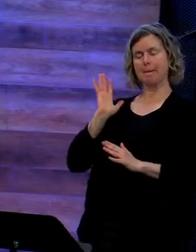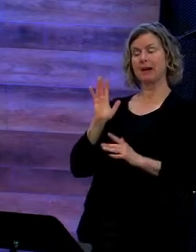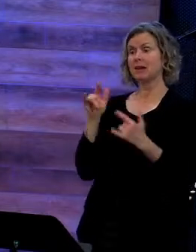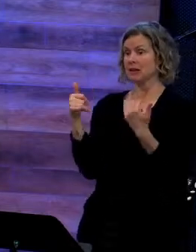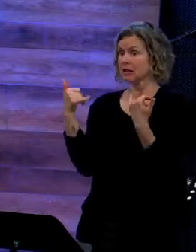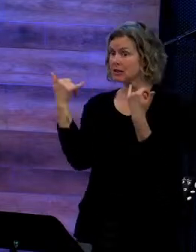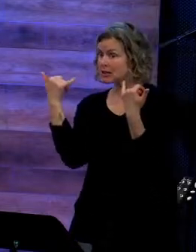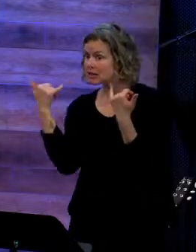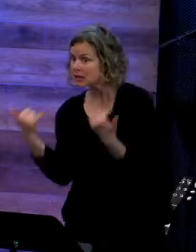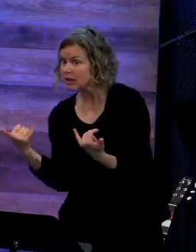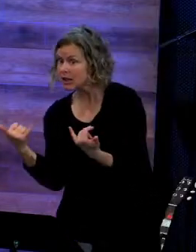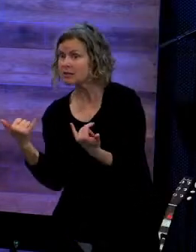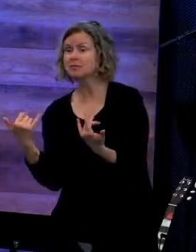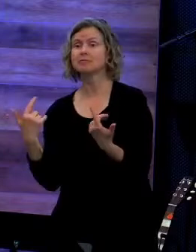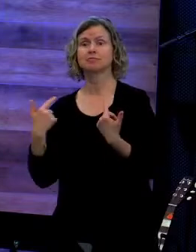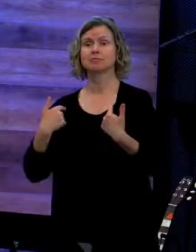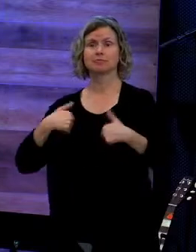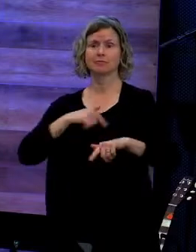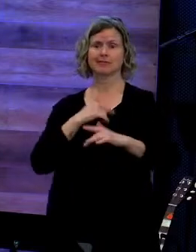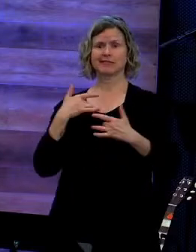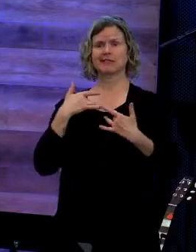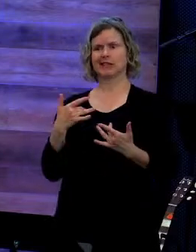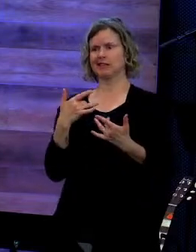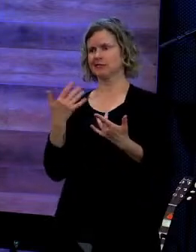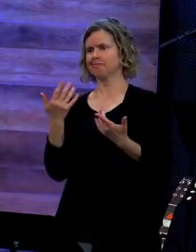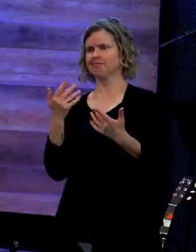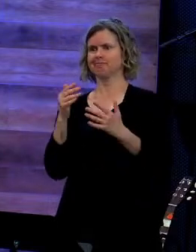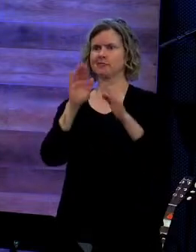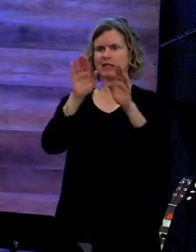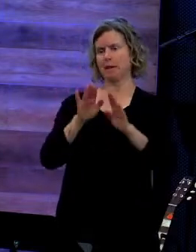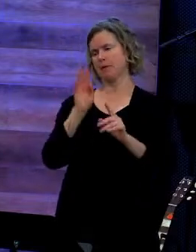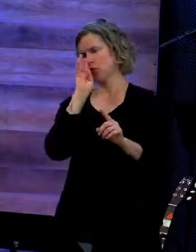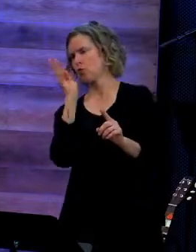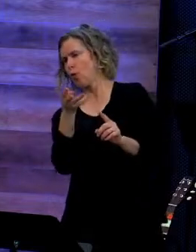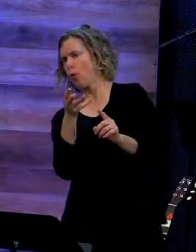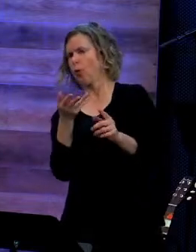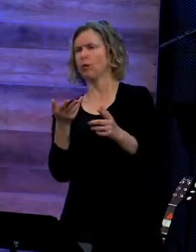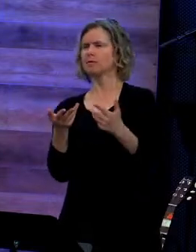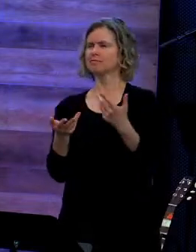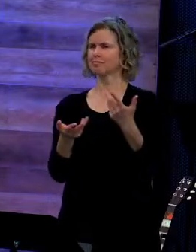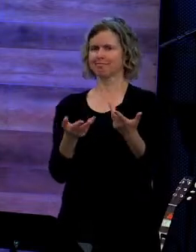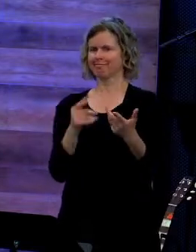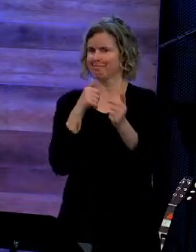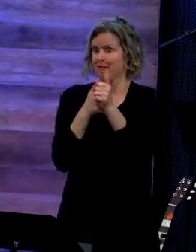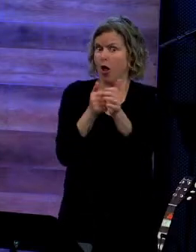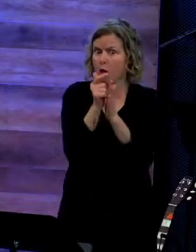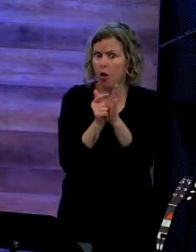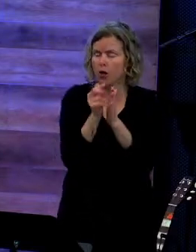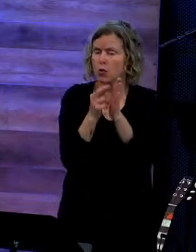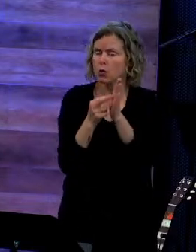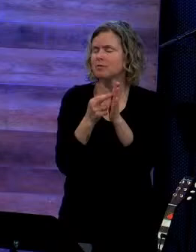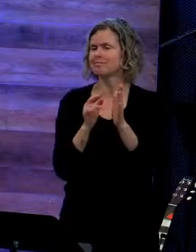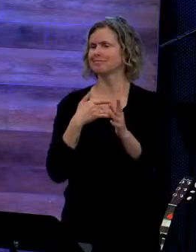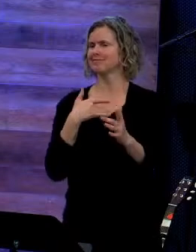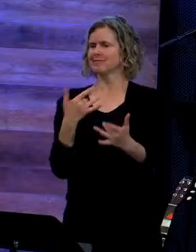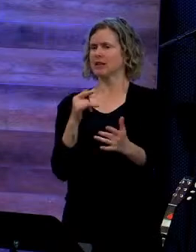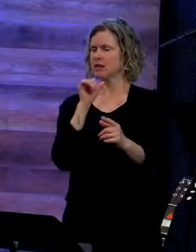or ignored the Sabbath. And so let me give you three practical principles for you to take home as you consider the